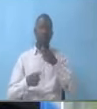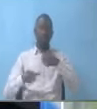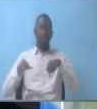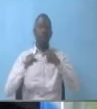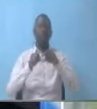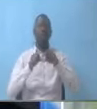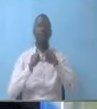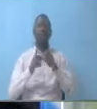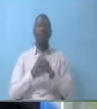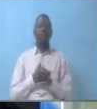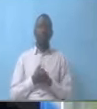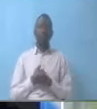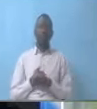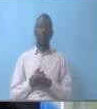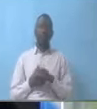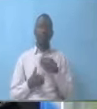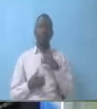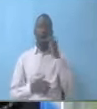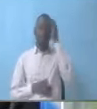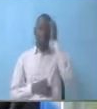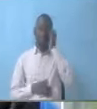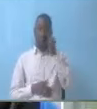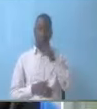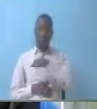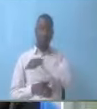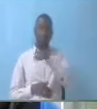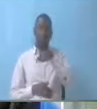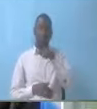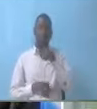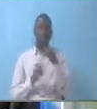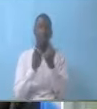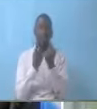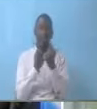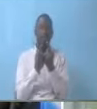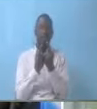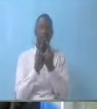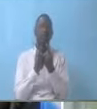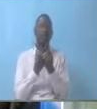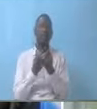instant. I hope these are things that